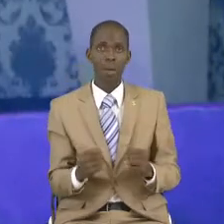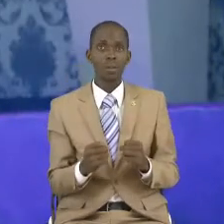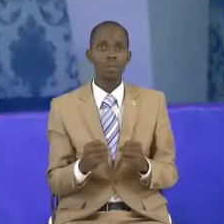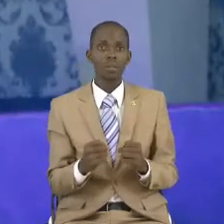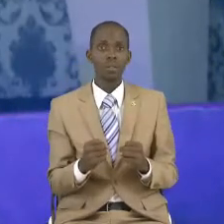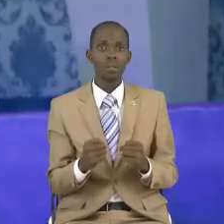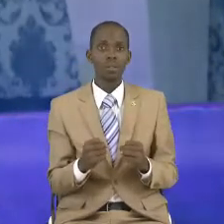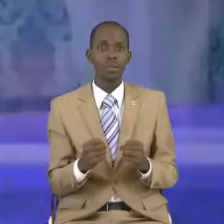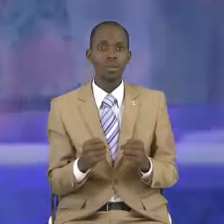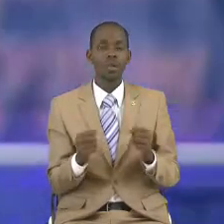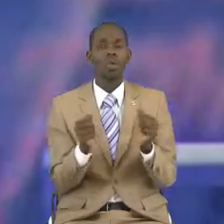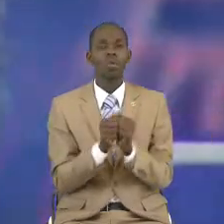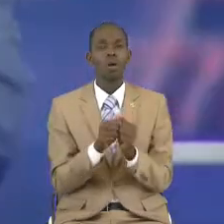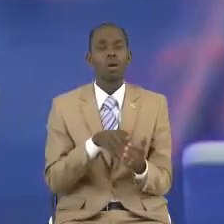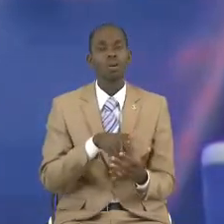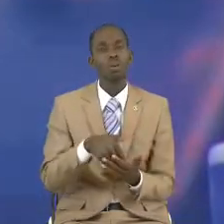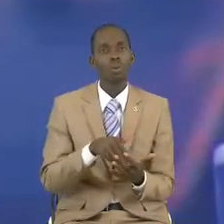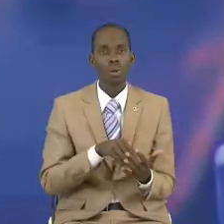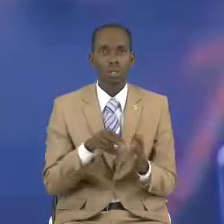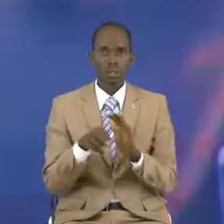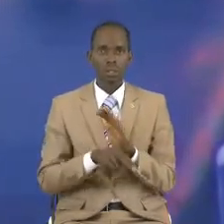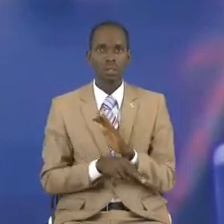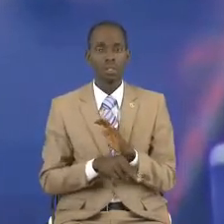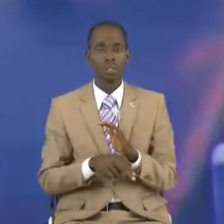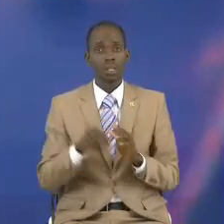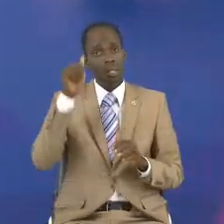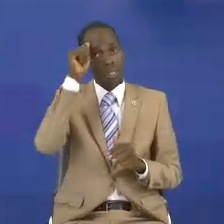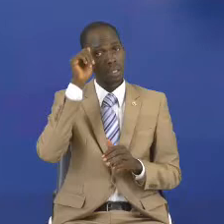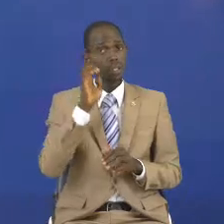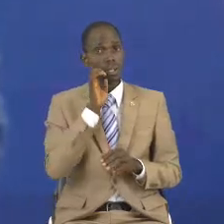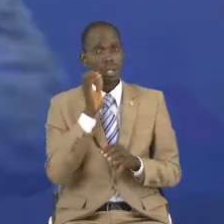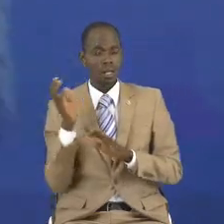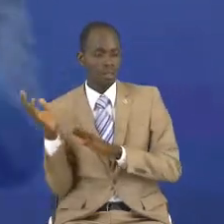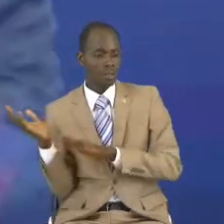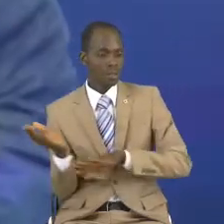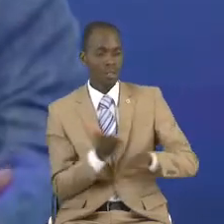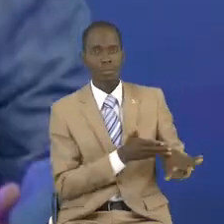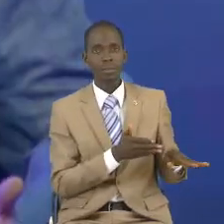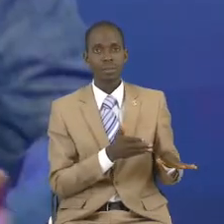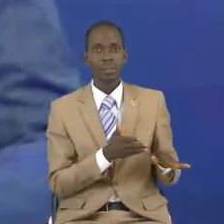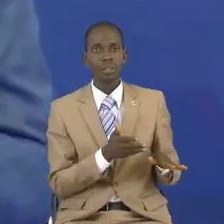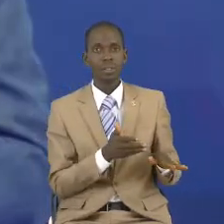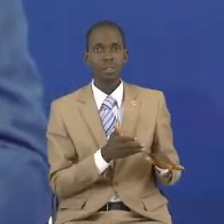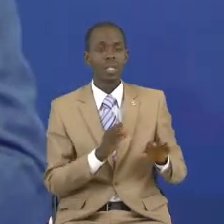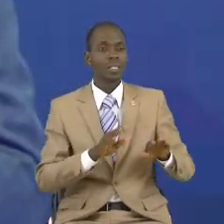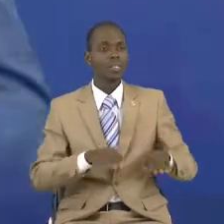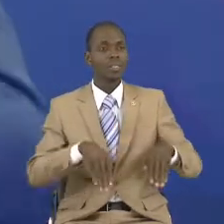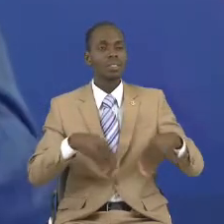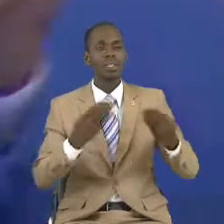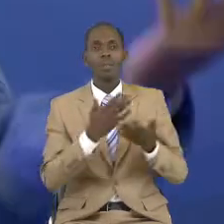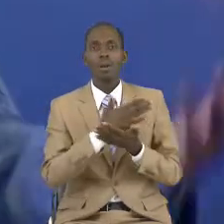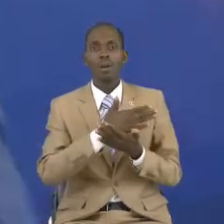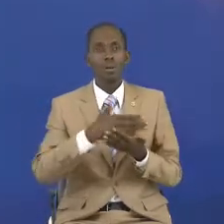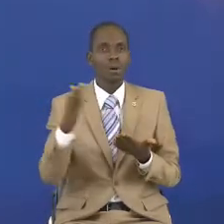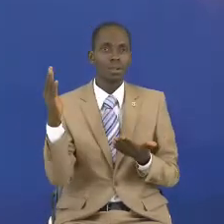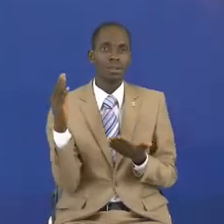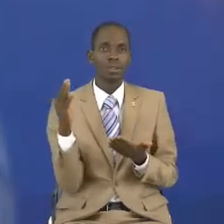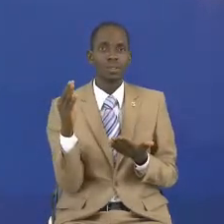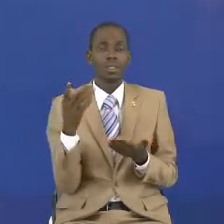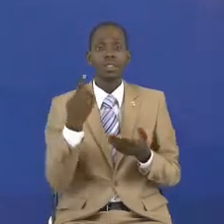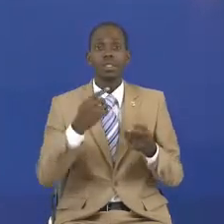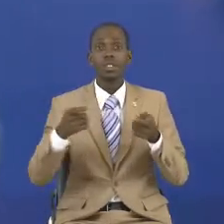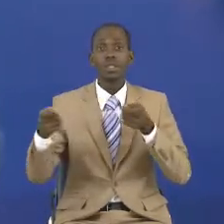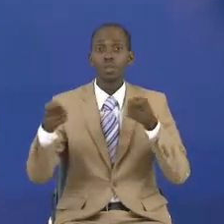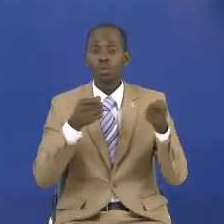with weakness the ledge the drugs they gave away the dominion they